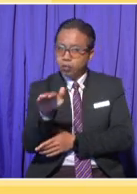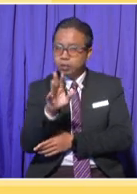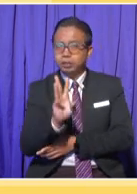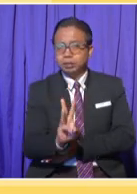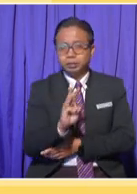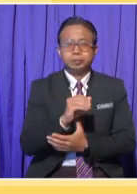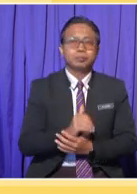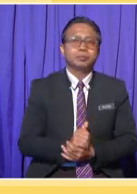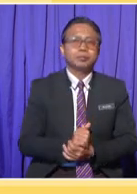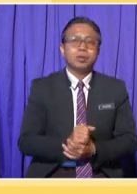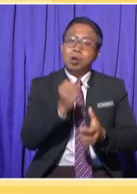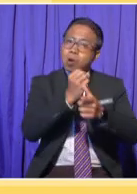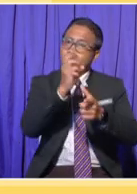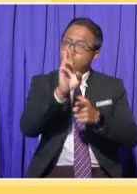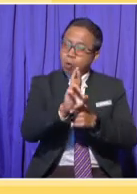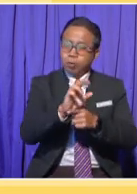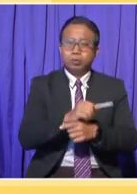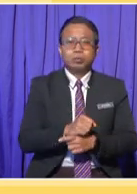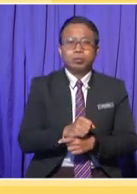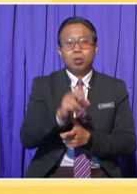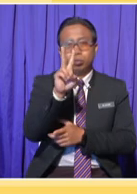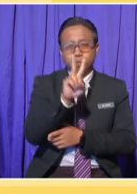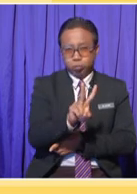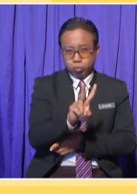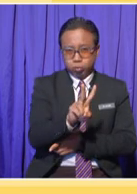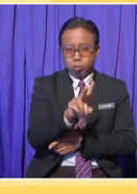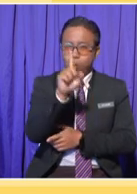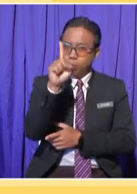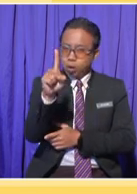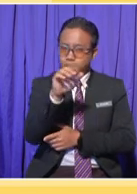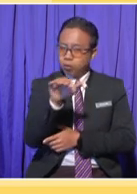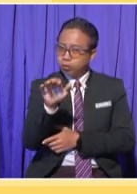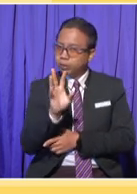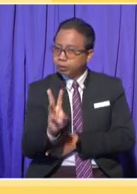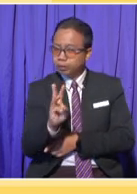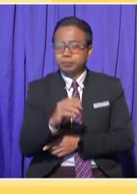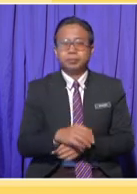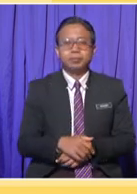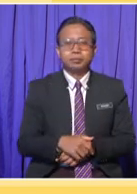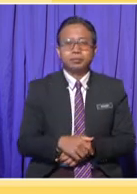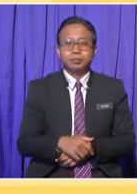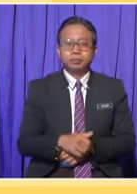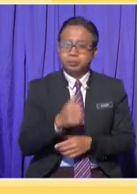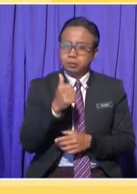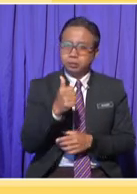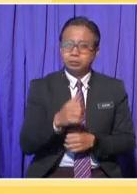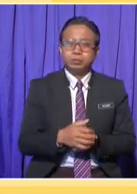6 or 2, 1 over 6. Excellent!